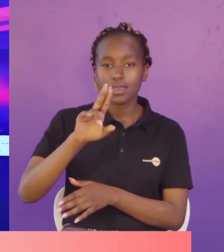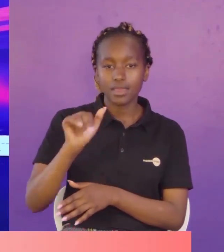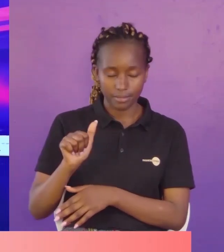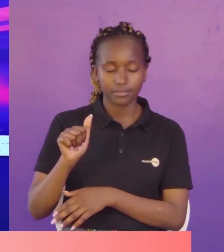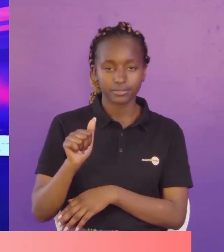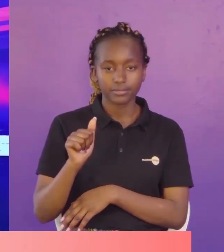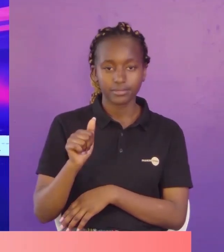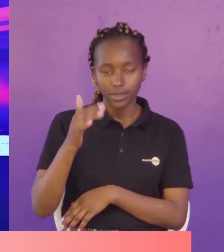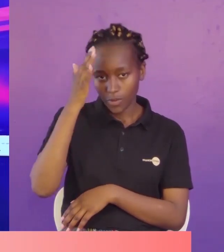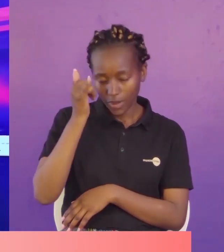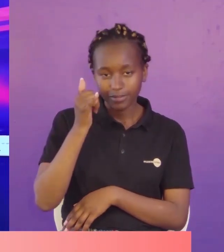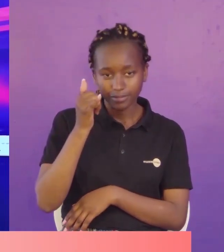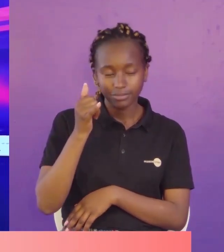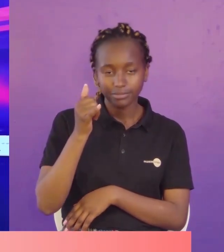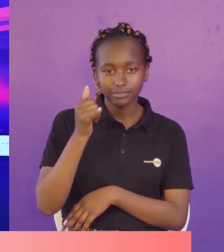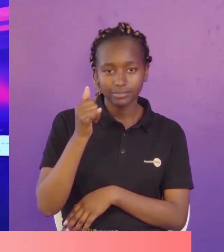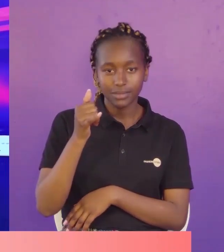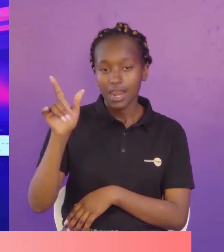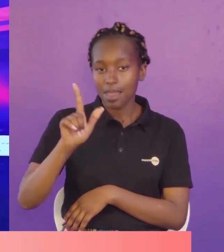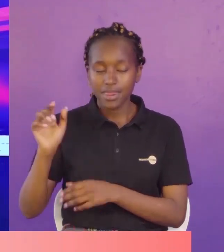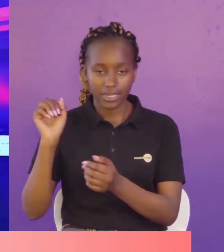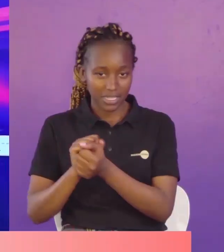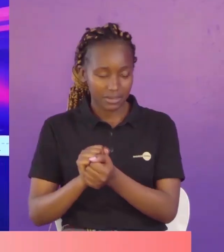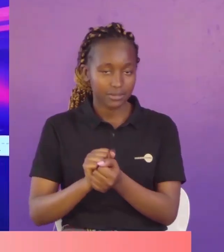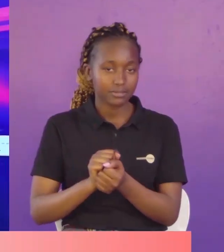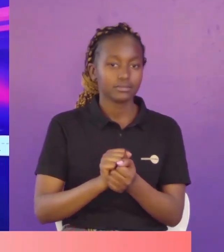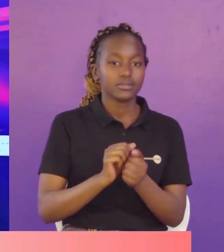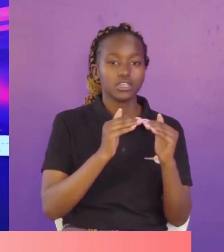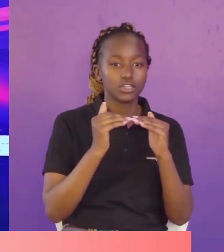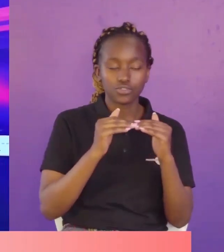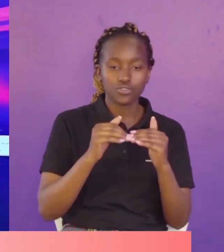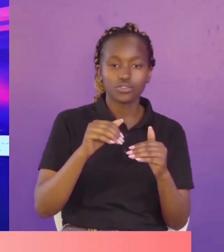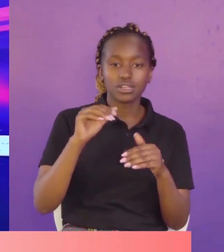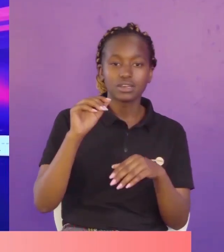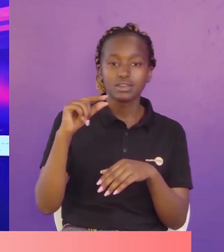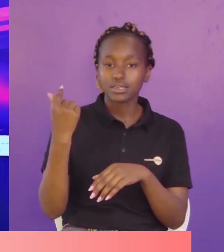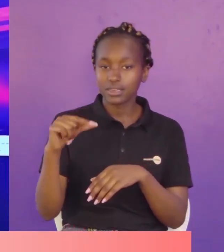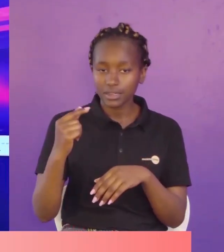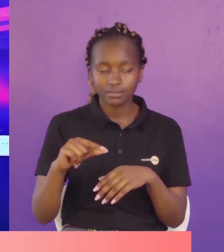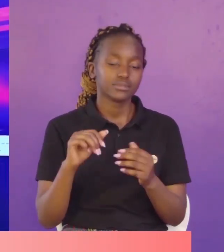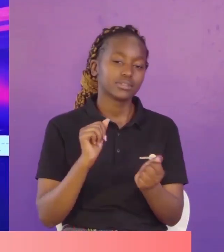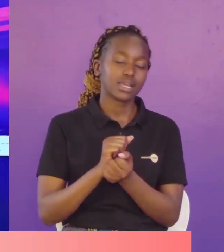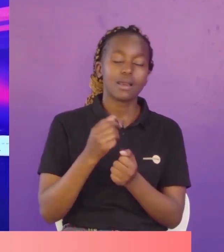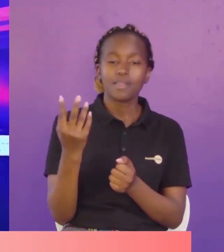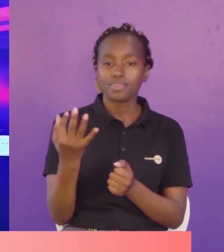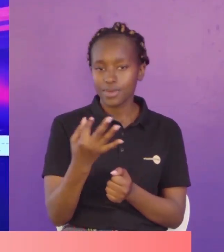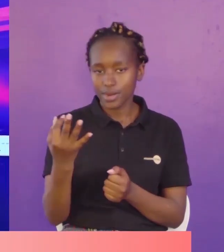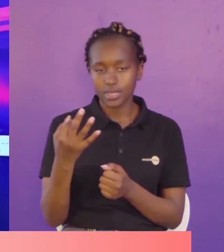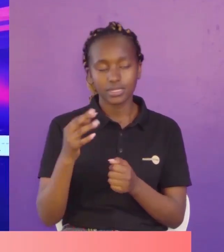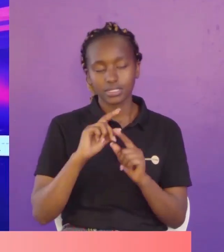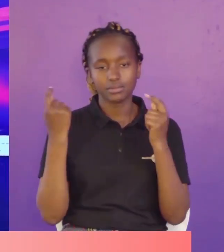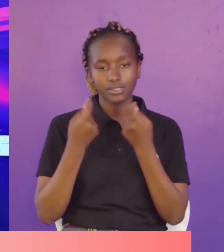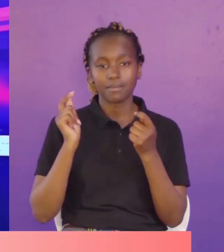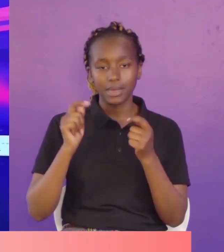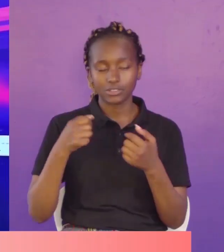12 points, Liberia have 10, while Equatorial Guinea have 10 also. So it is a battle between the 3. Nani atakuwa